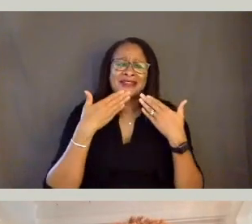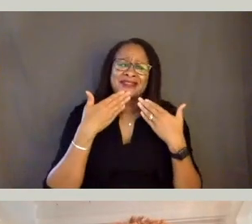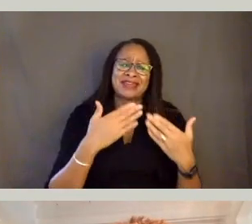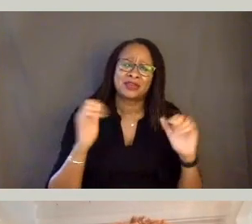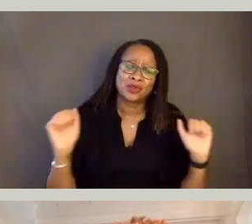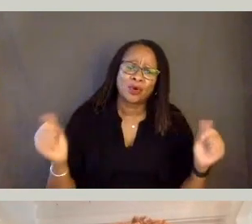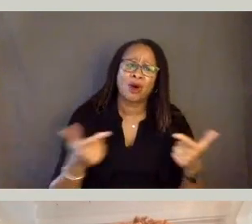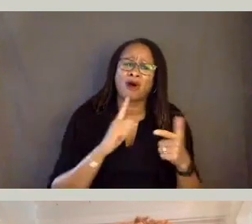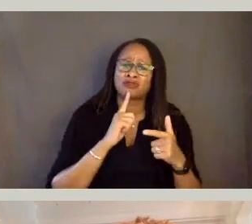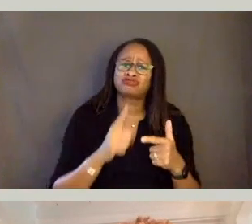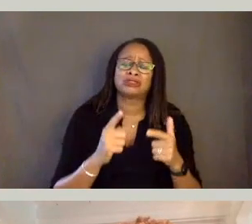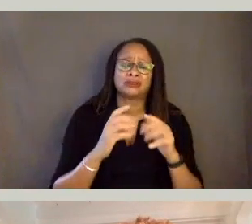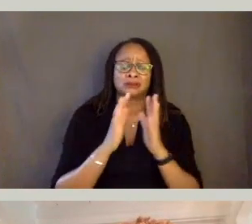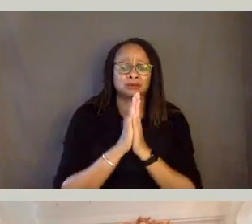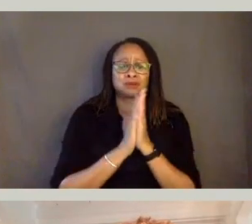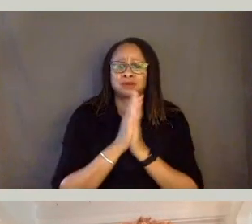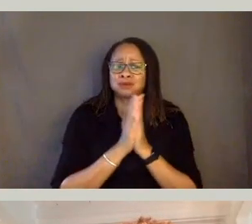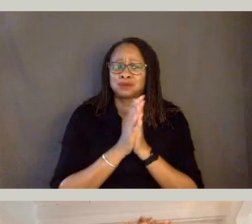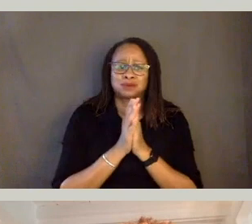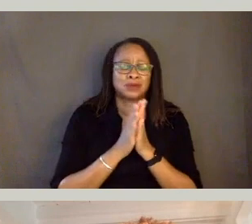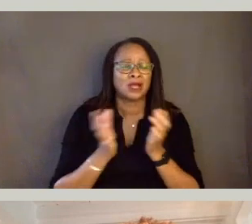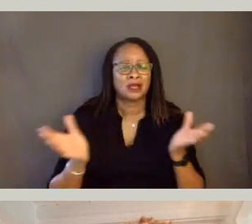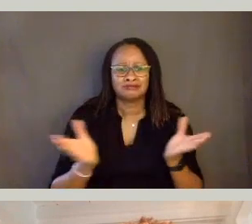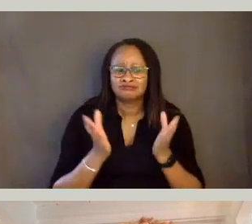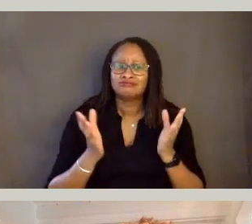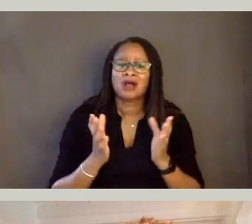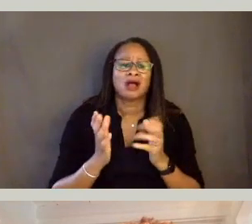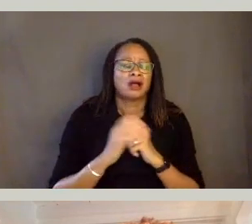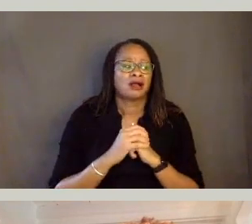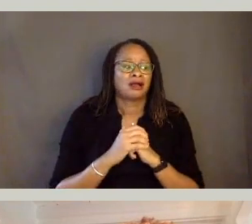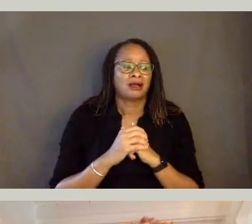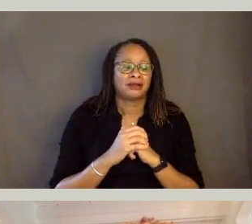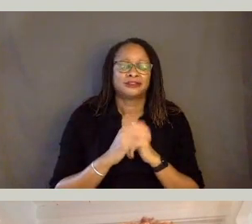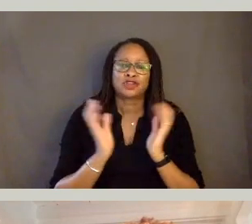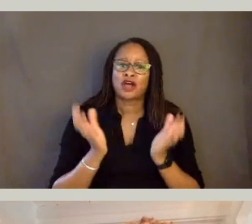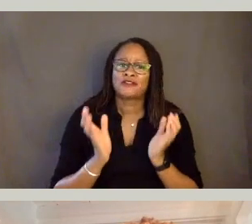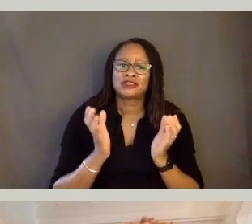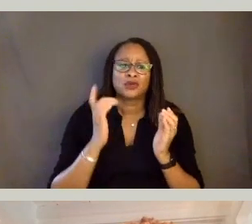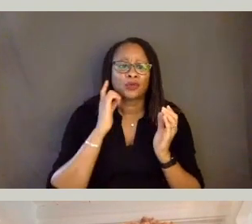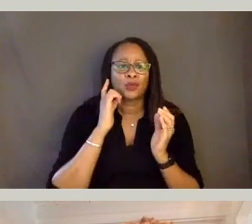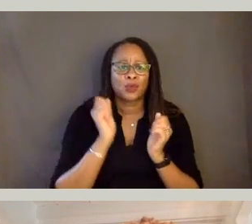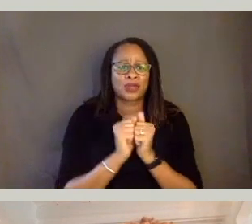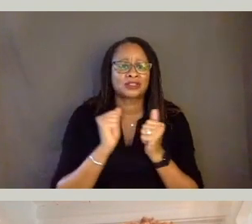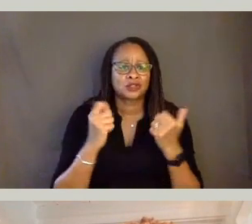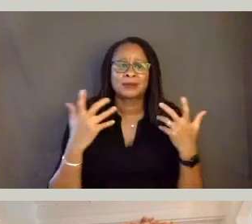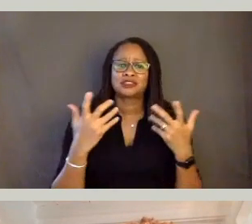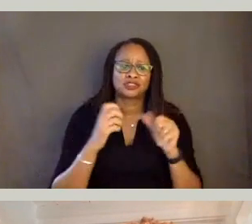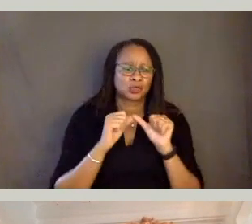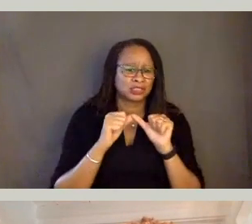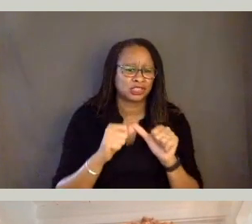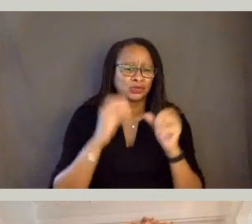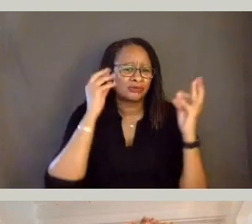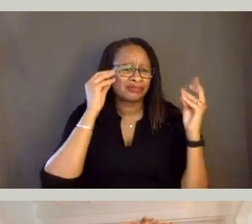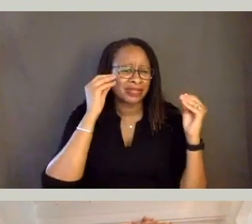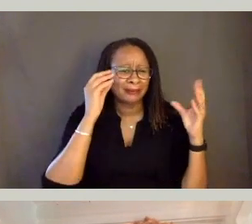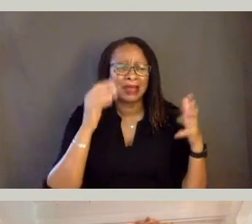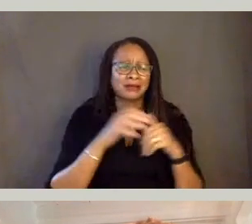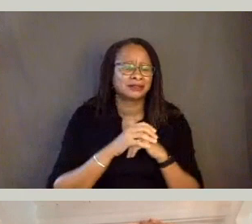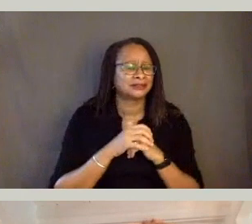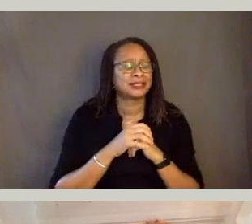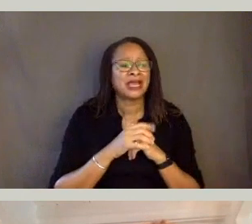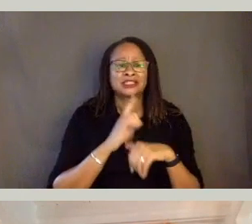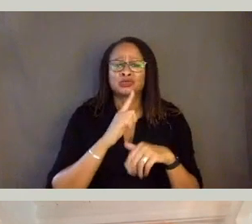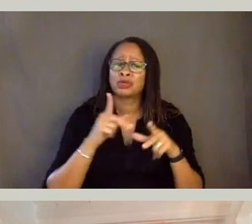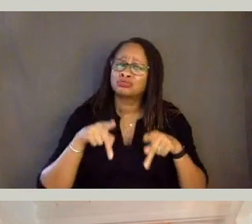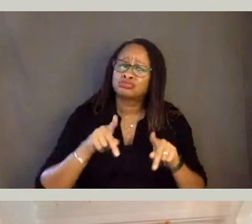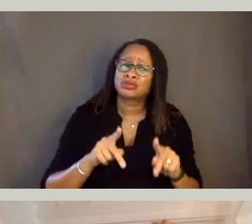a really rich and provocative conversation with so much for us to continue to collectively chew on. And it's been a real